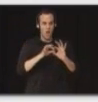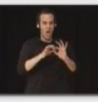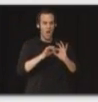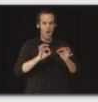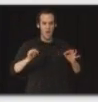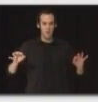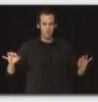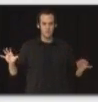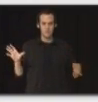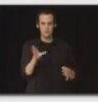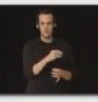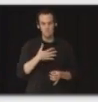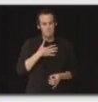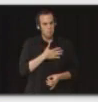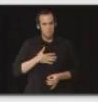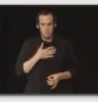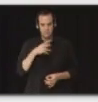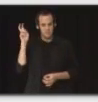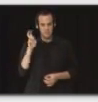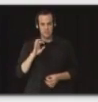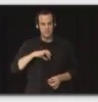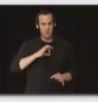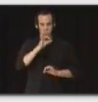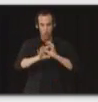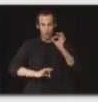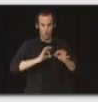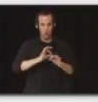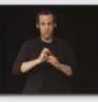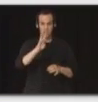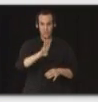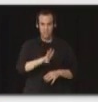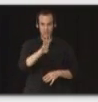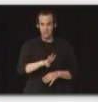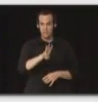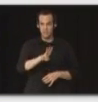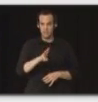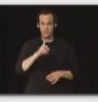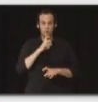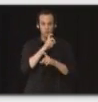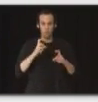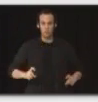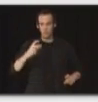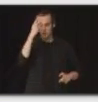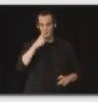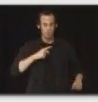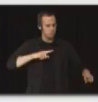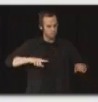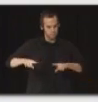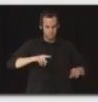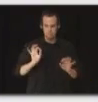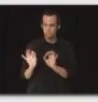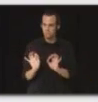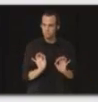friends. It is a great pleasure to be here with you at this conference, the third time around when